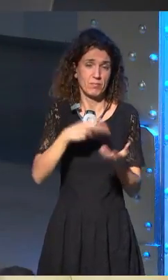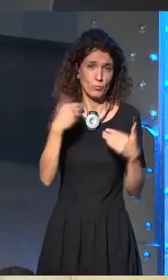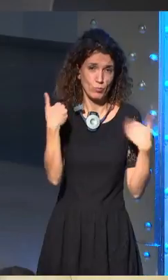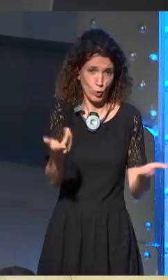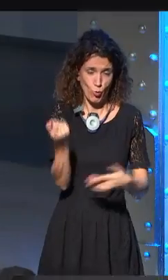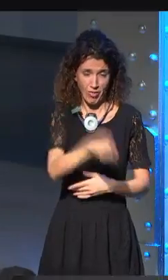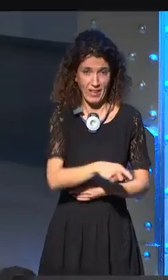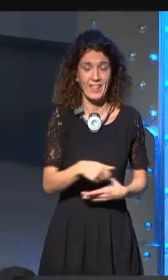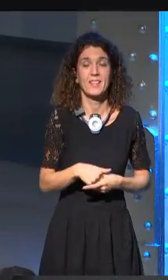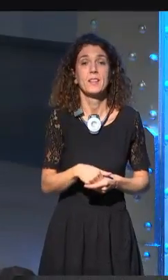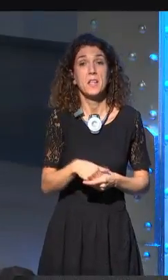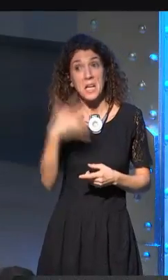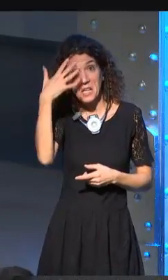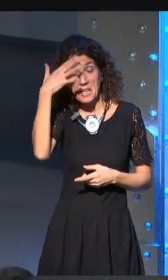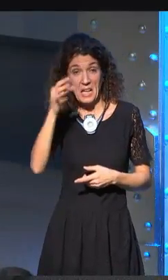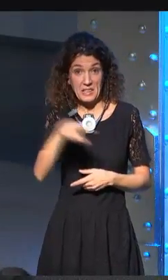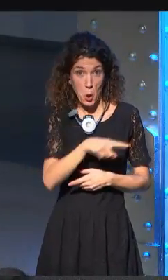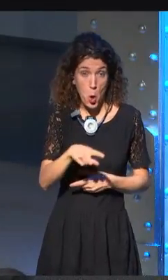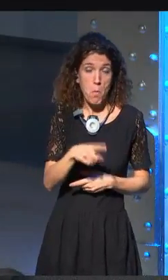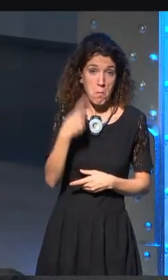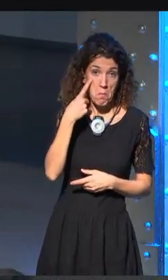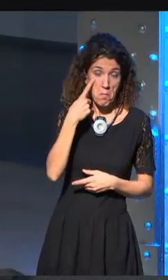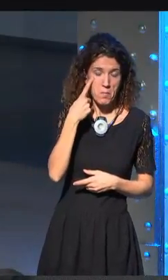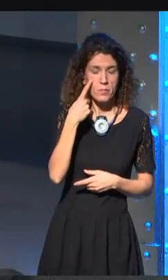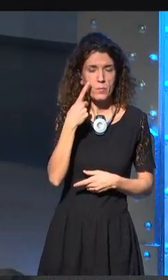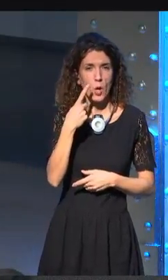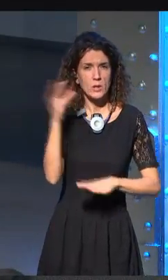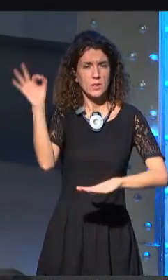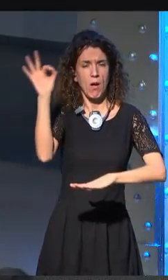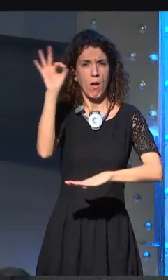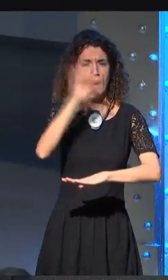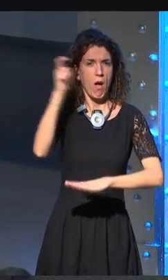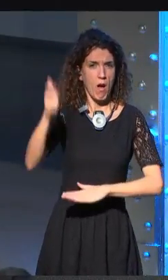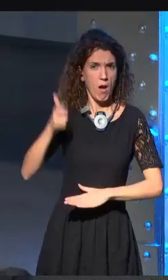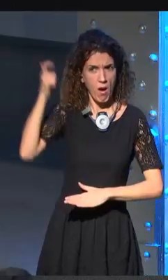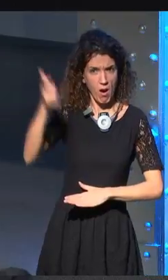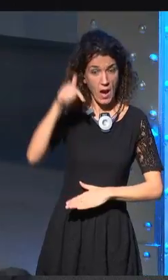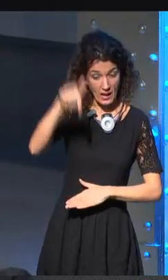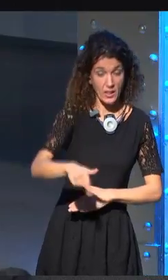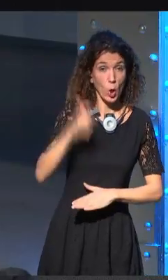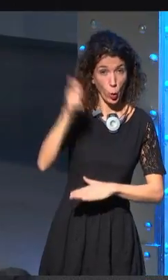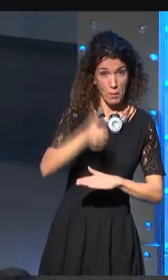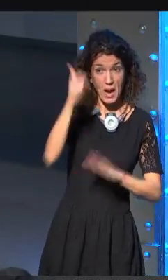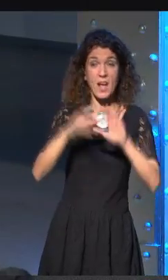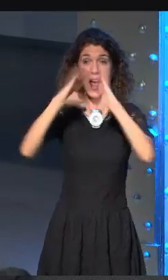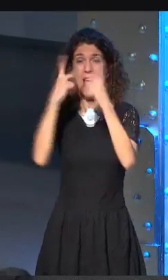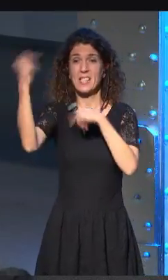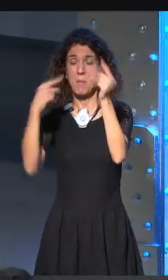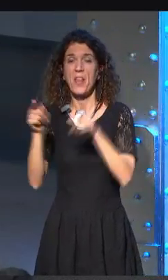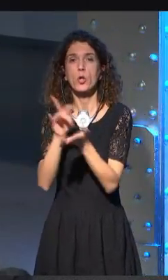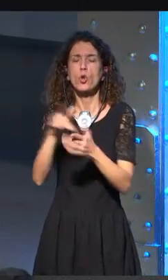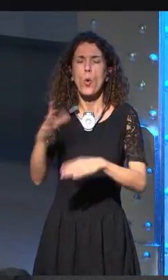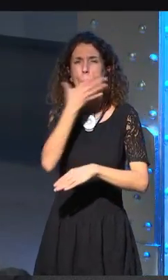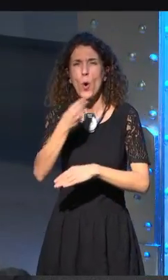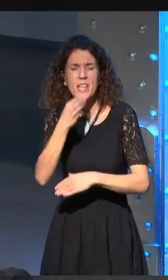Believe it or not, they are, they last longer than the ones in space. The ones in space are incredible, beautiful, unique in their own